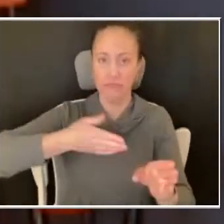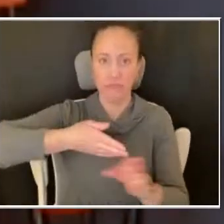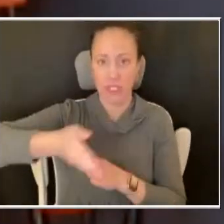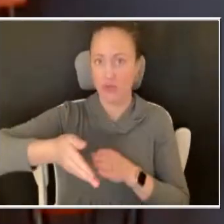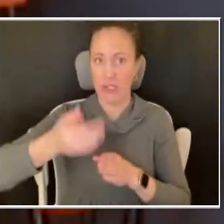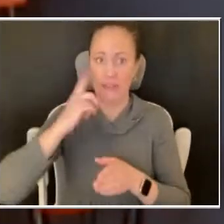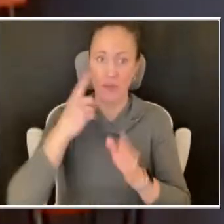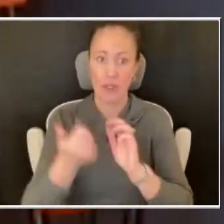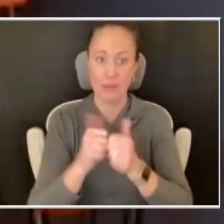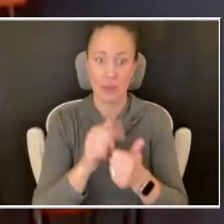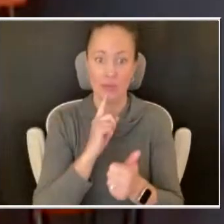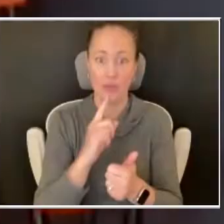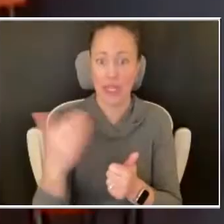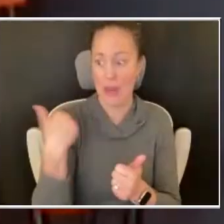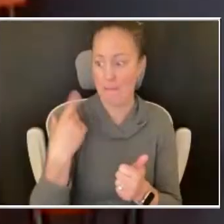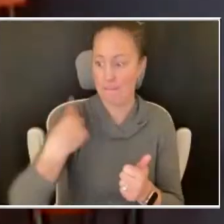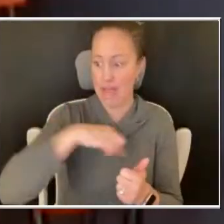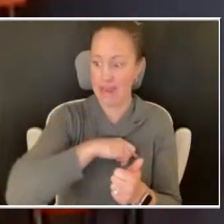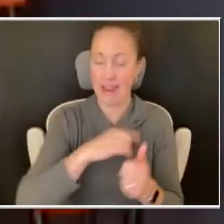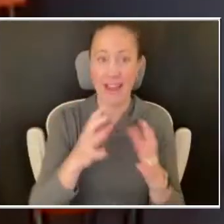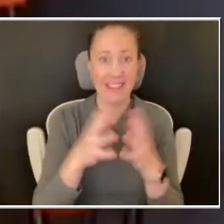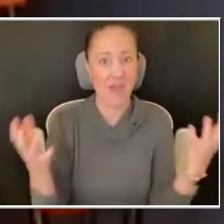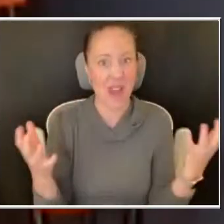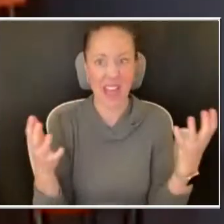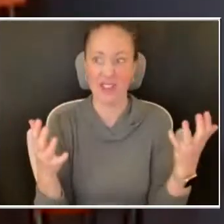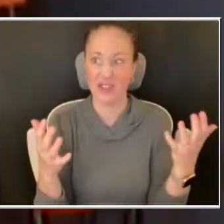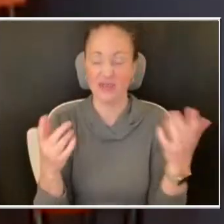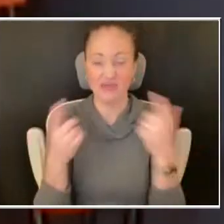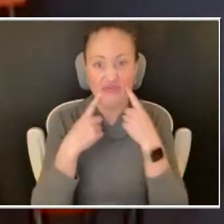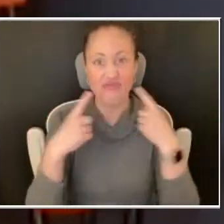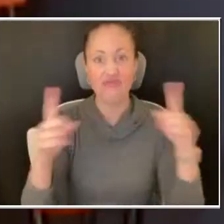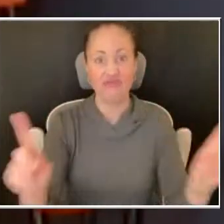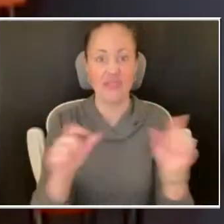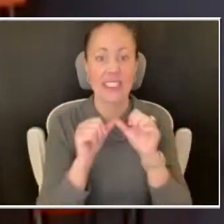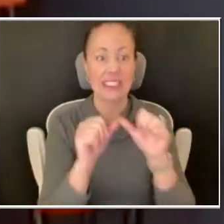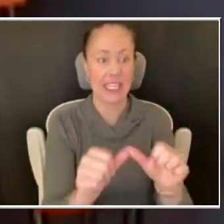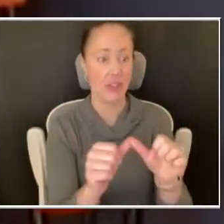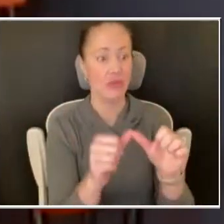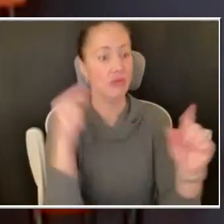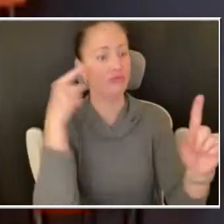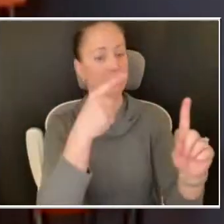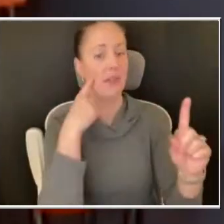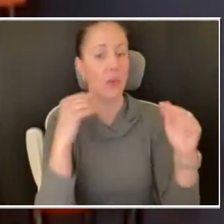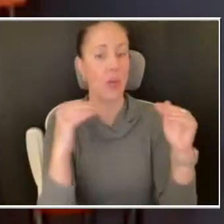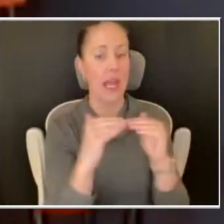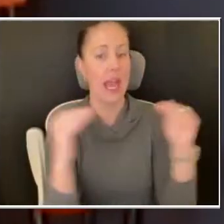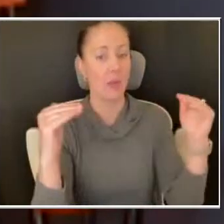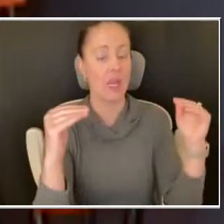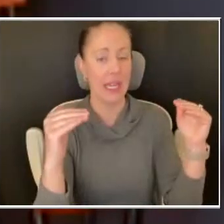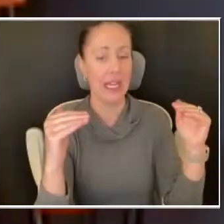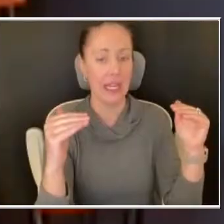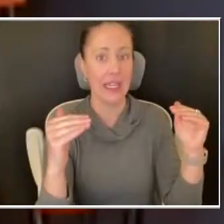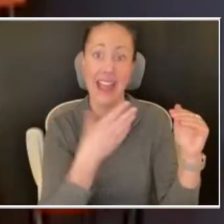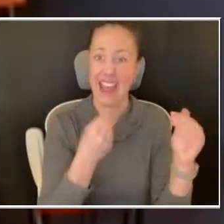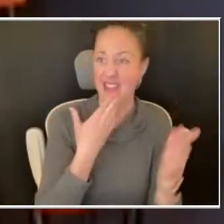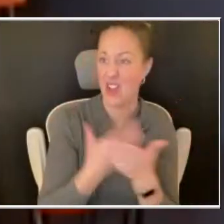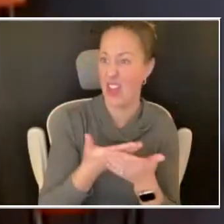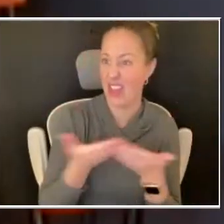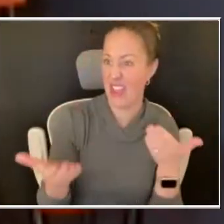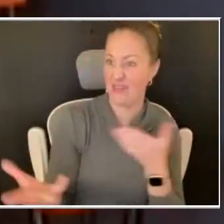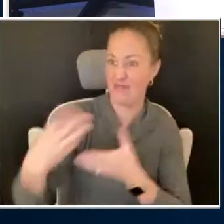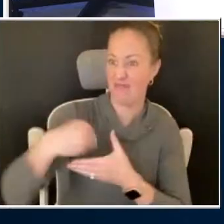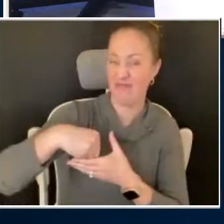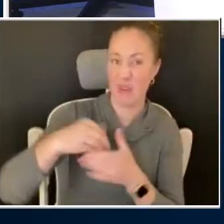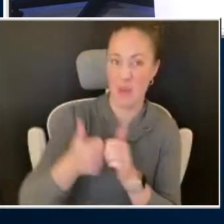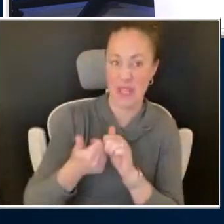just to remind us how far we've come and to continue to strive for equity and the good things that being associated with athletics can bring. Well,